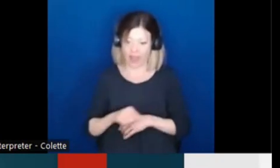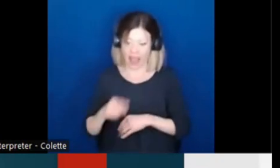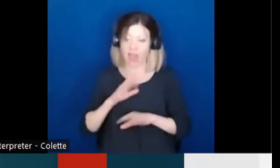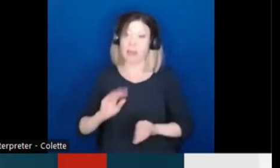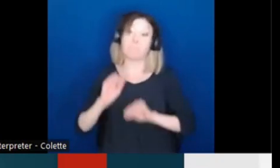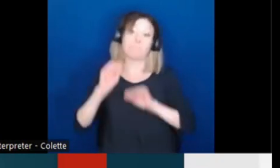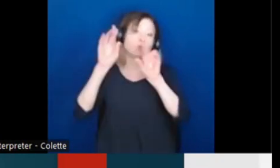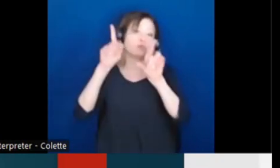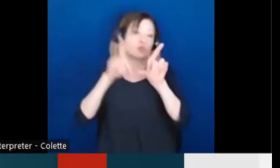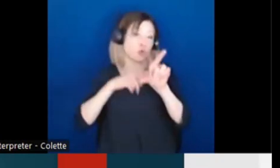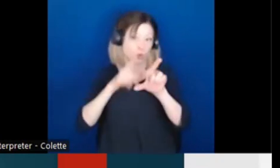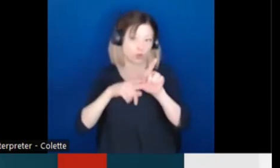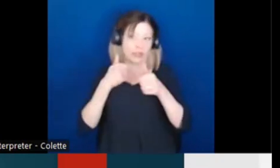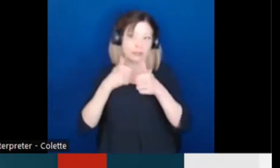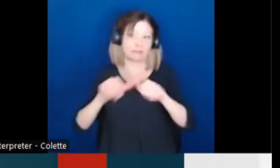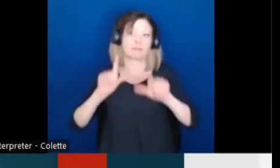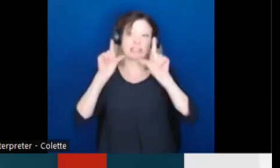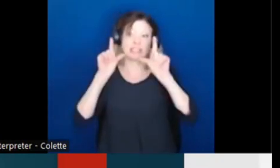to be his goal.